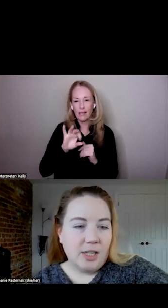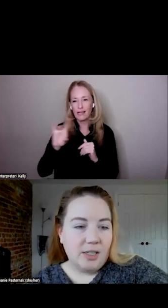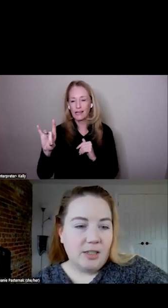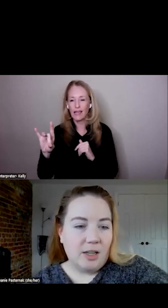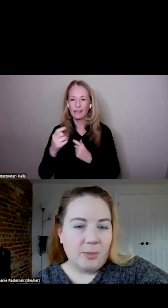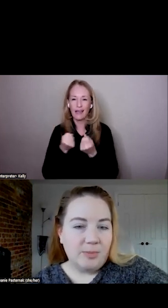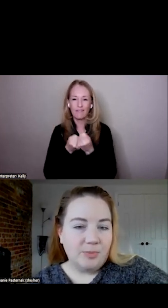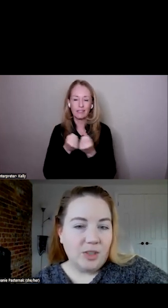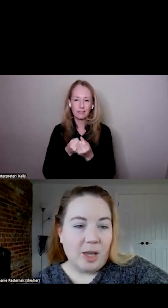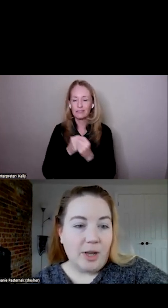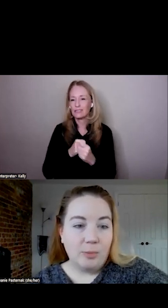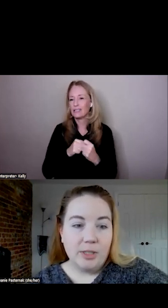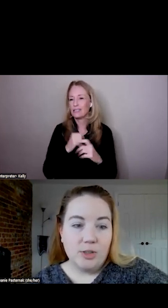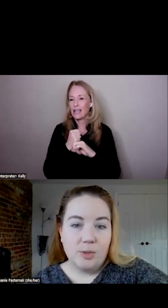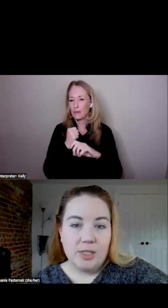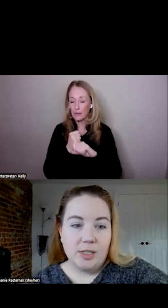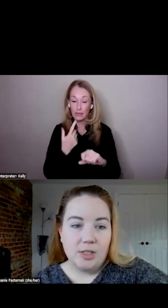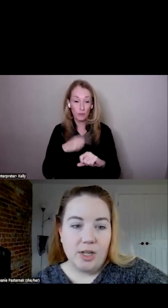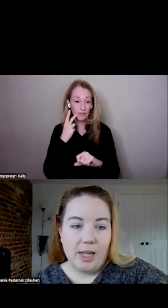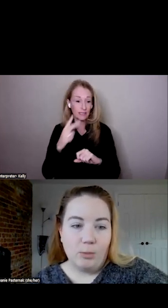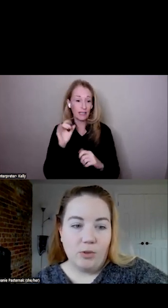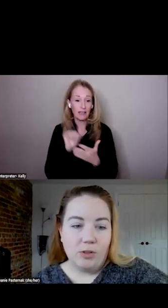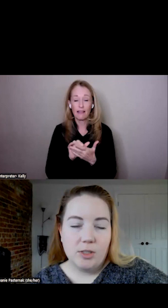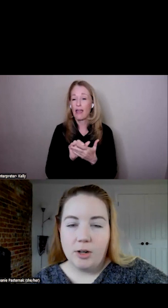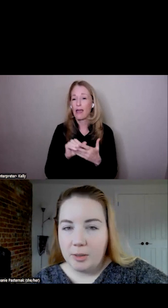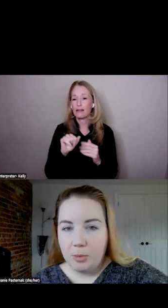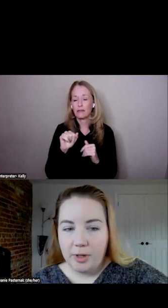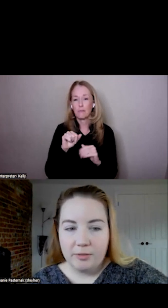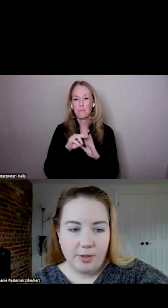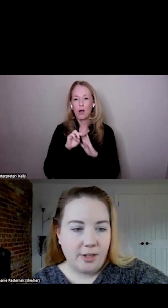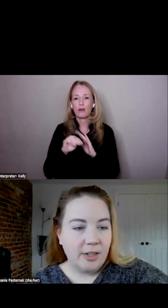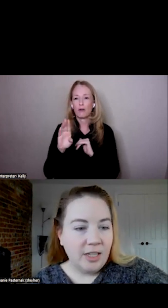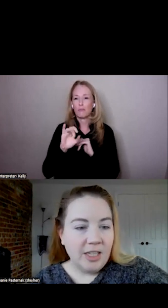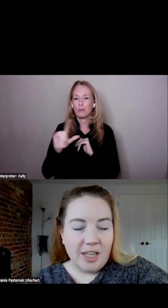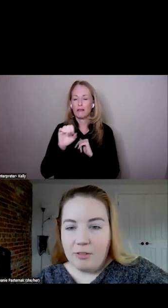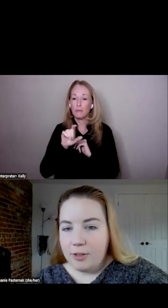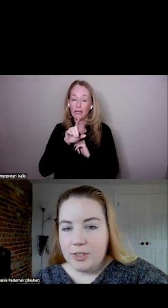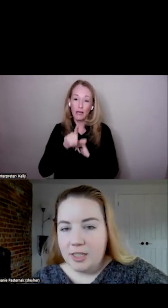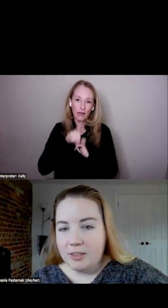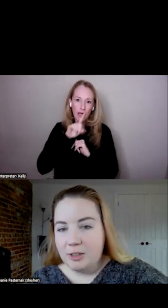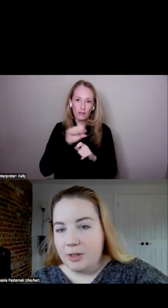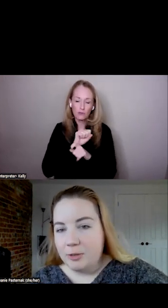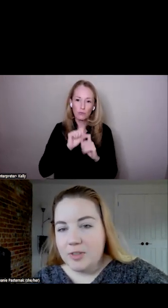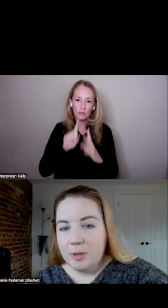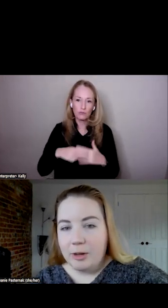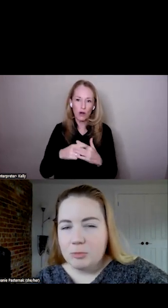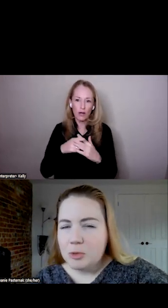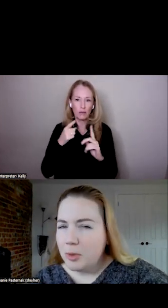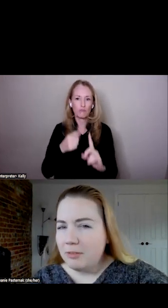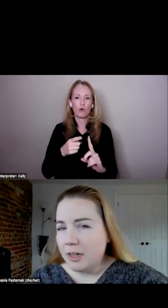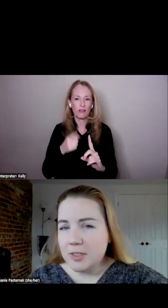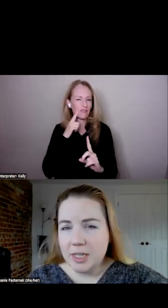we've seen that model bill just be such a helpful starting point for their efforts. And I know we've seen